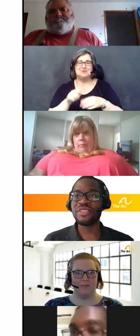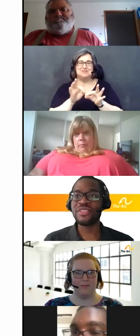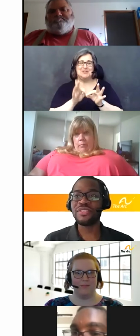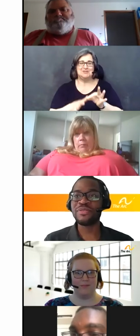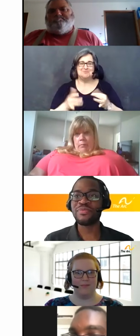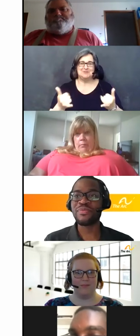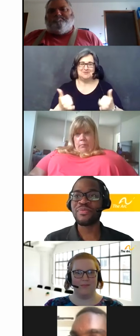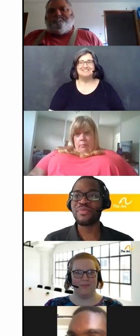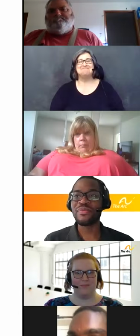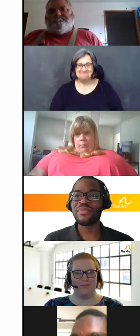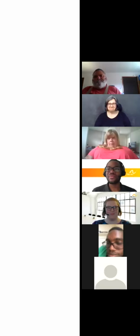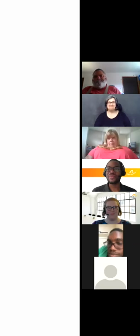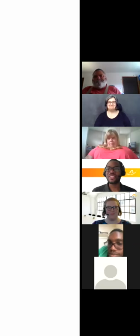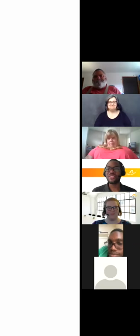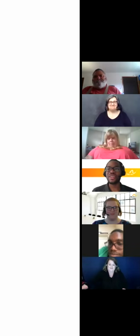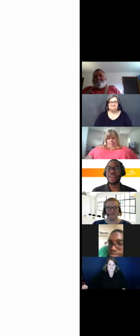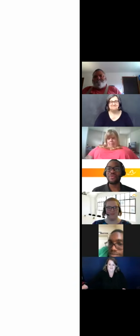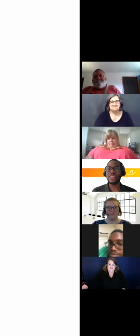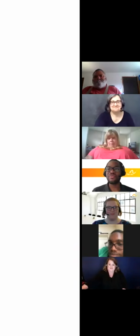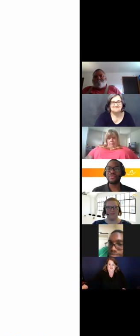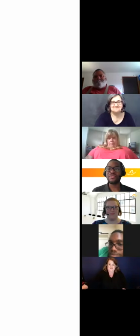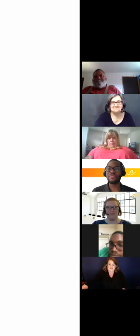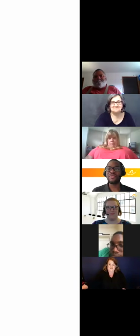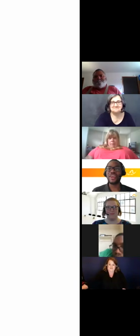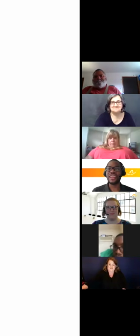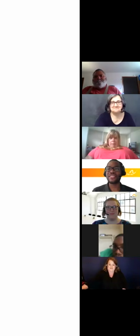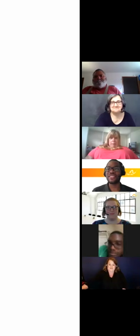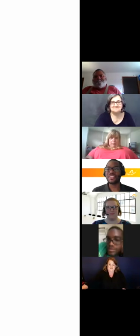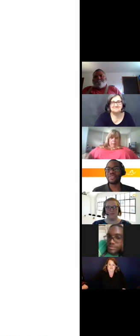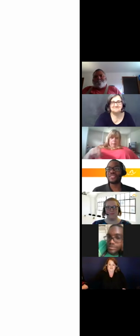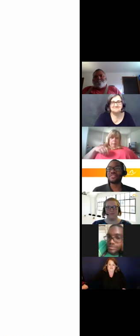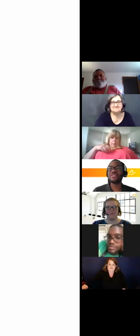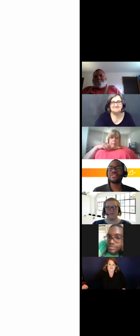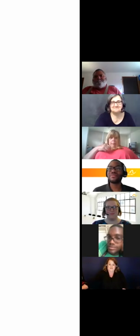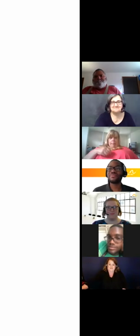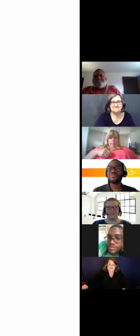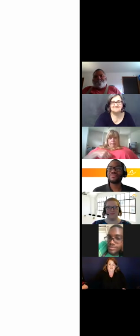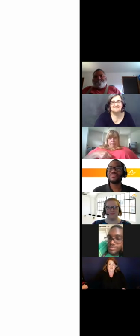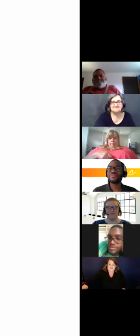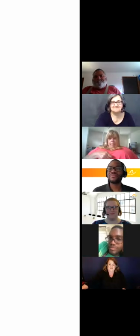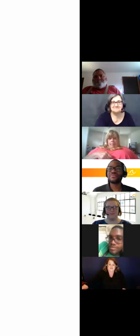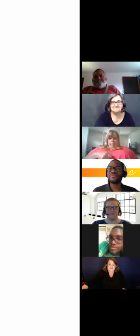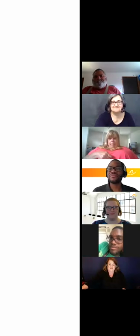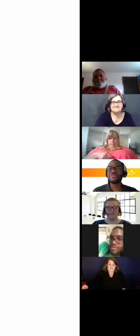interpreters. So I'll wait before I ask the next question.